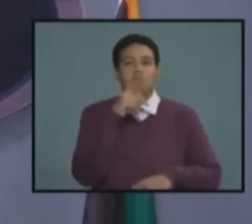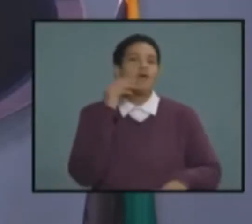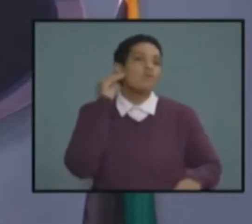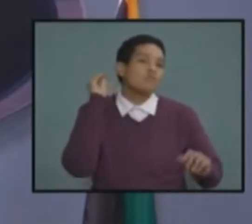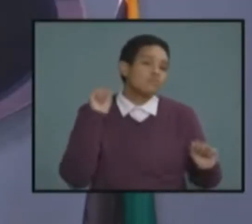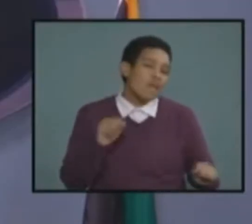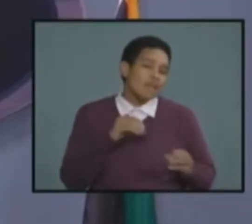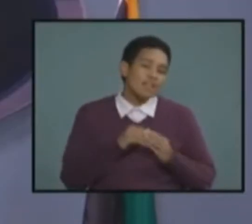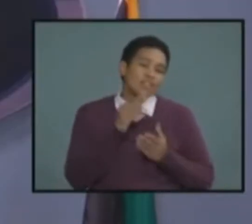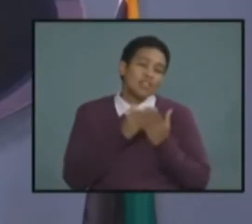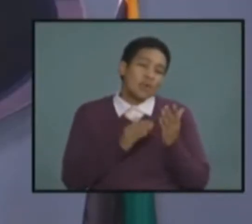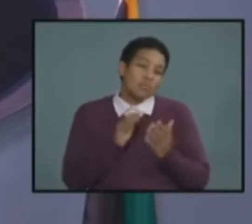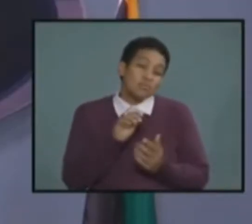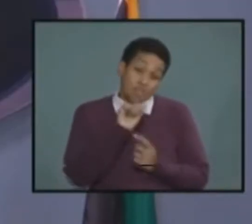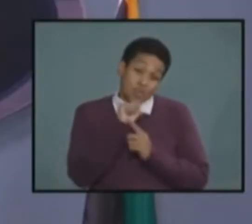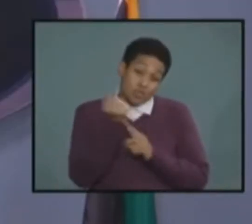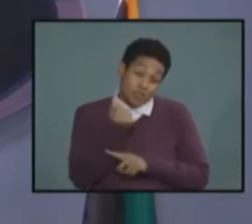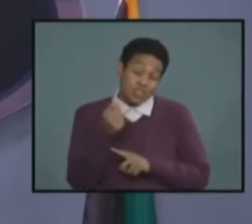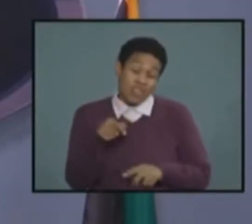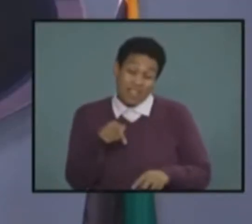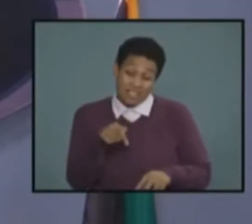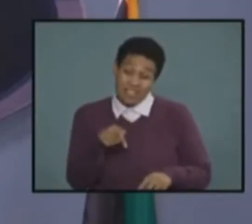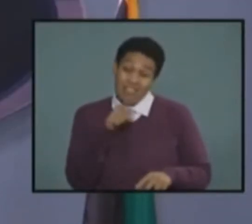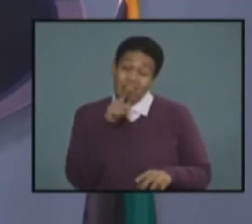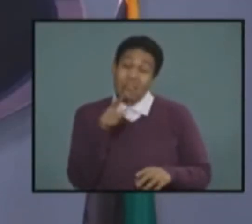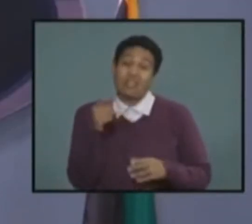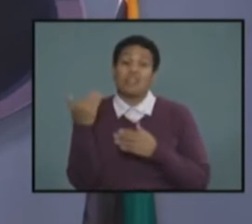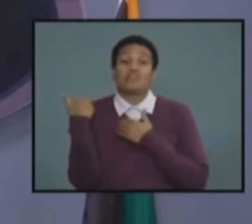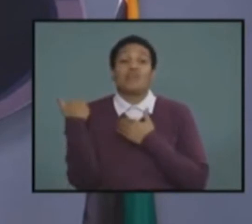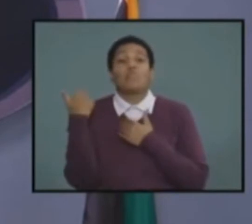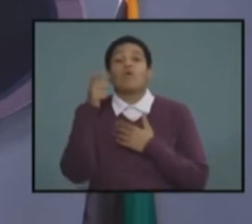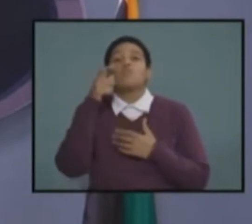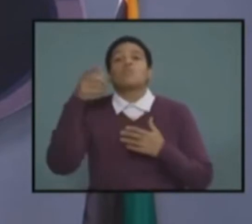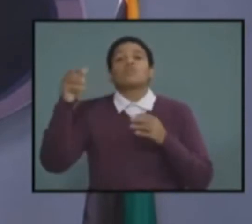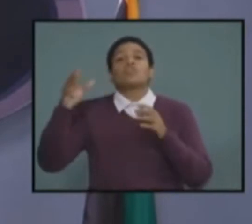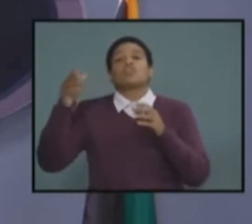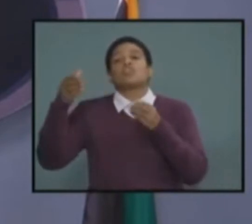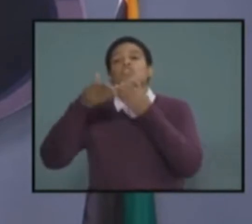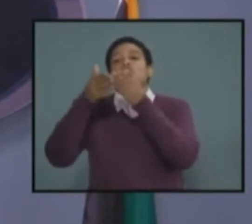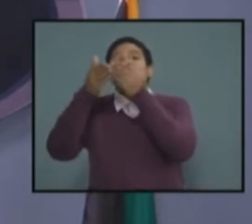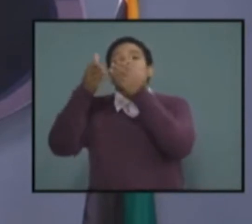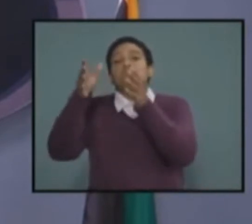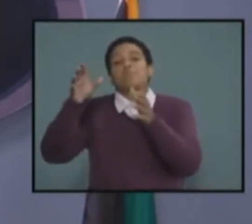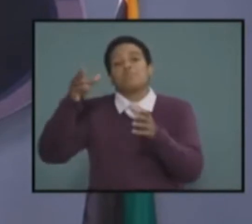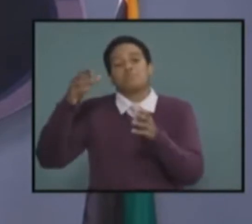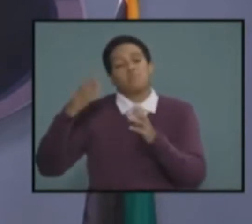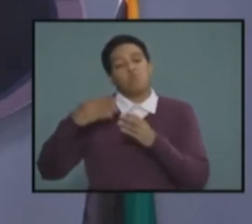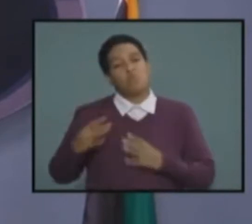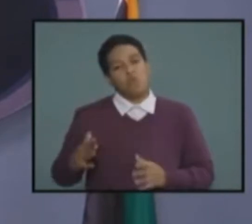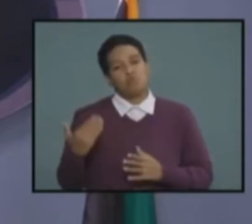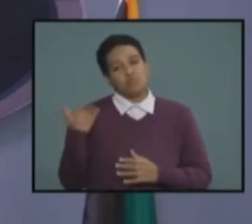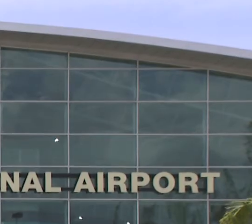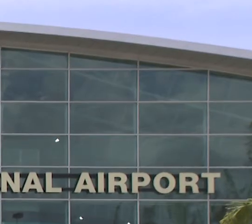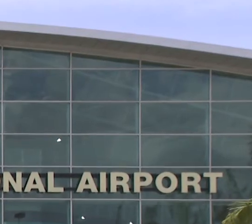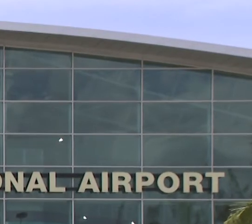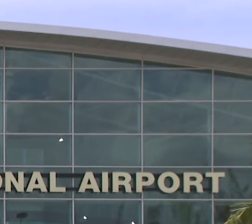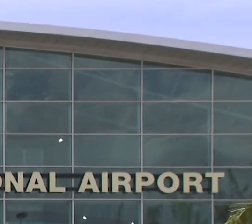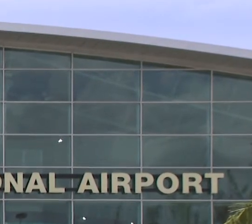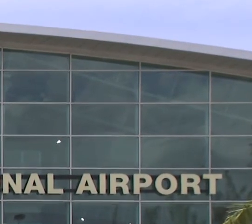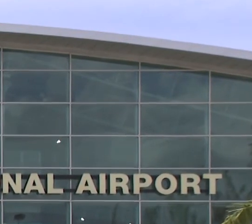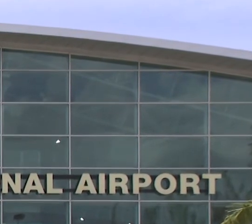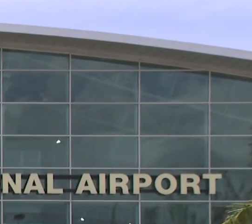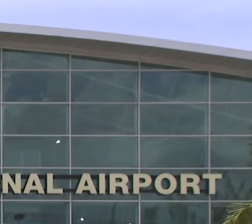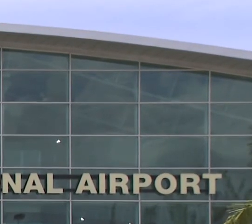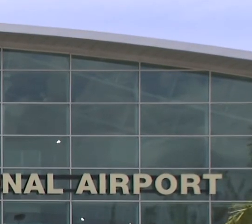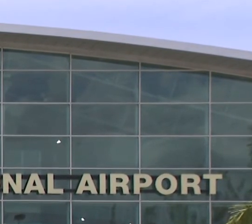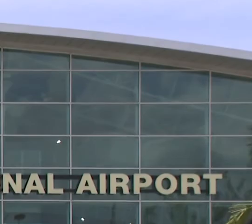Mrs. Johnson-Smith says there are hundreds of other workers stranded in many countries. In addition, she says bringing them home will put a lot